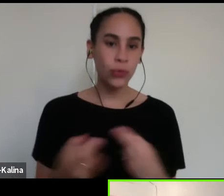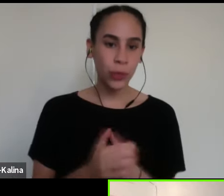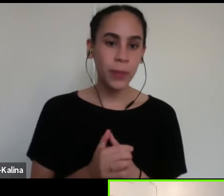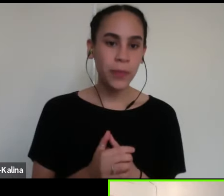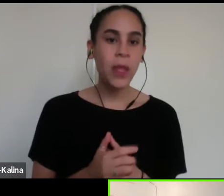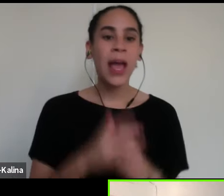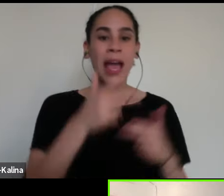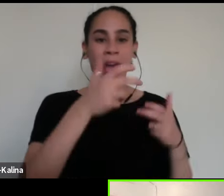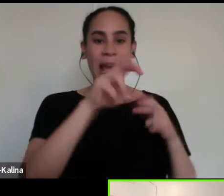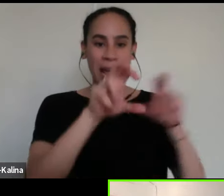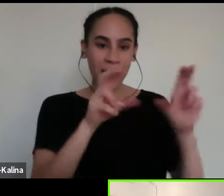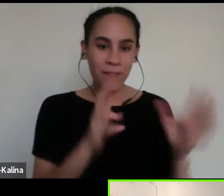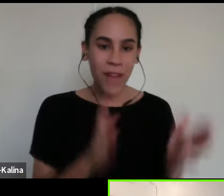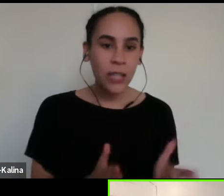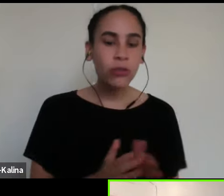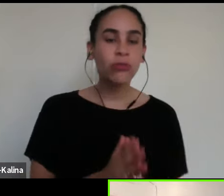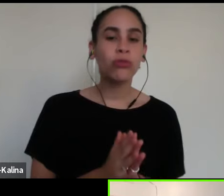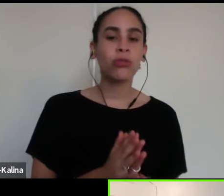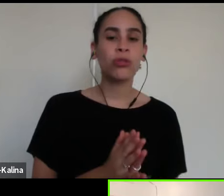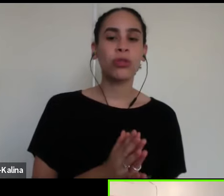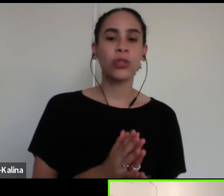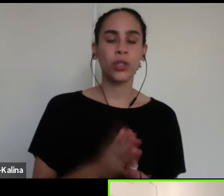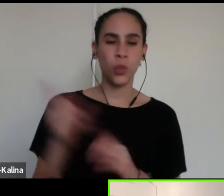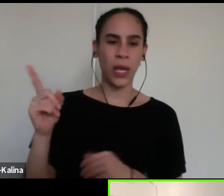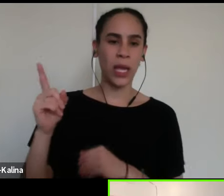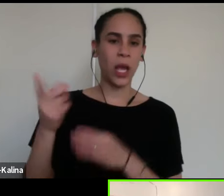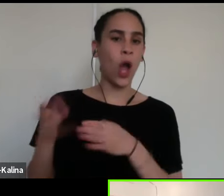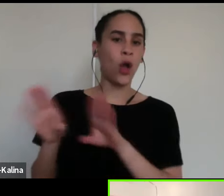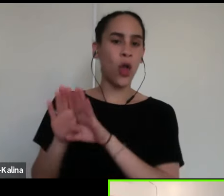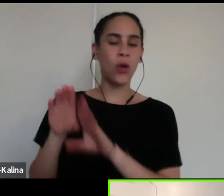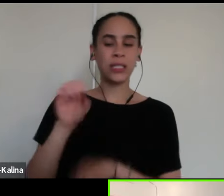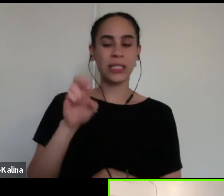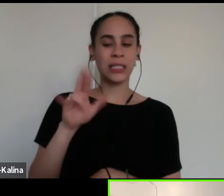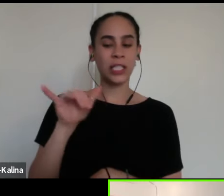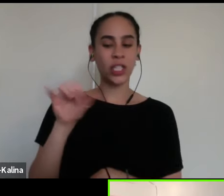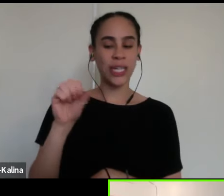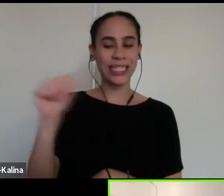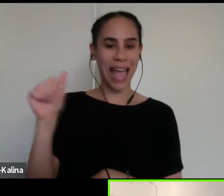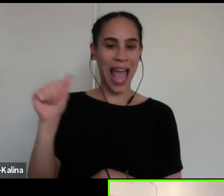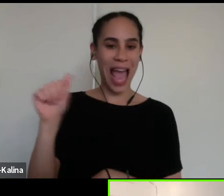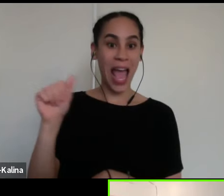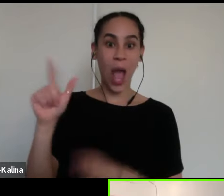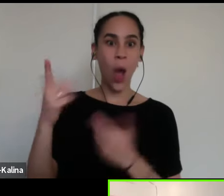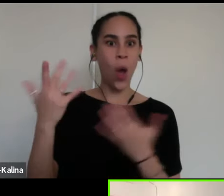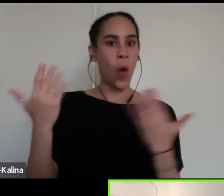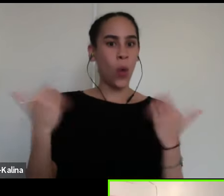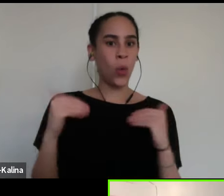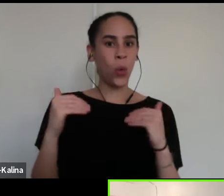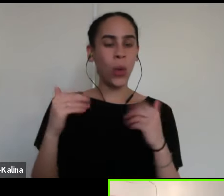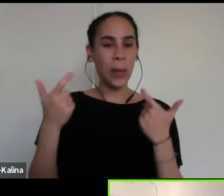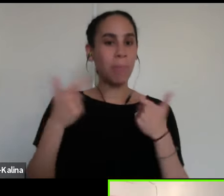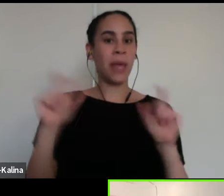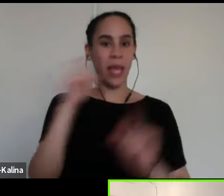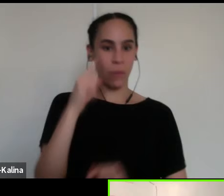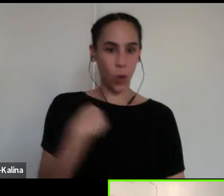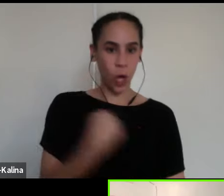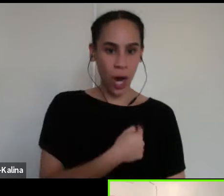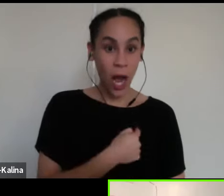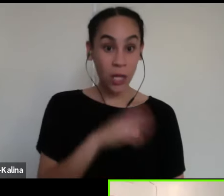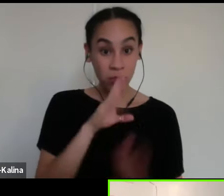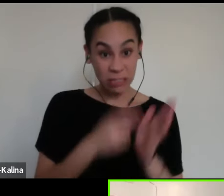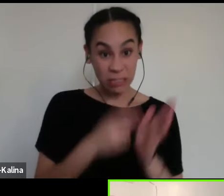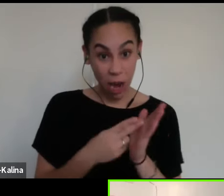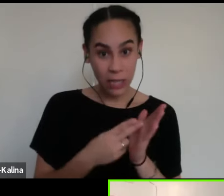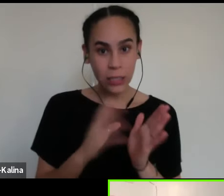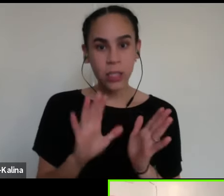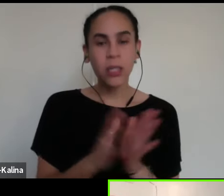We're a venture-backed company. We closed a Series A last year. It was a big deal. It was a big deal for us, and to be honest, let me